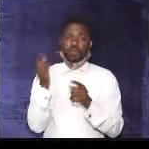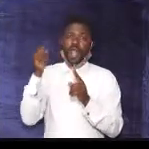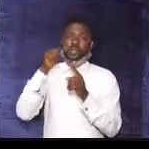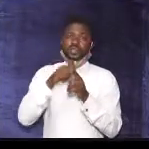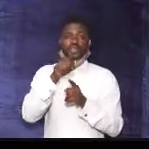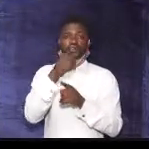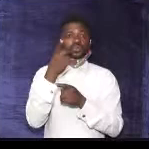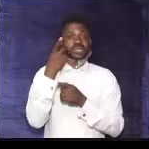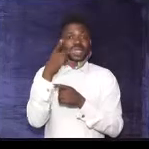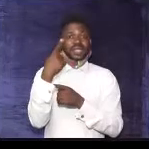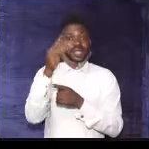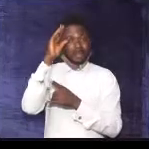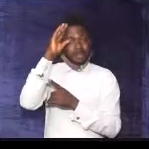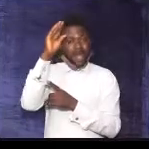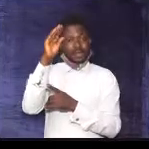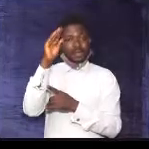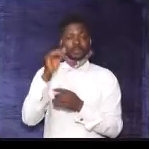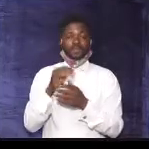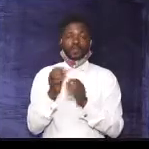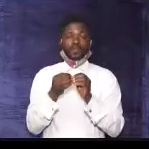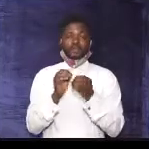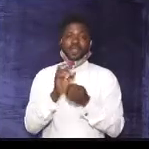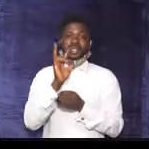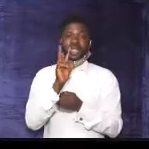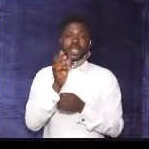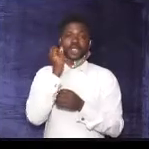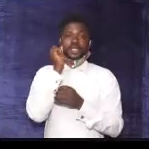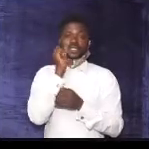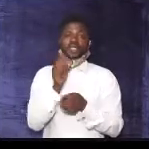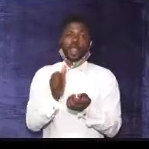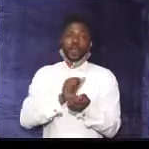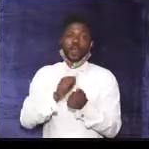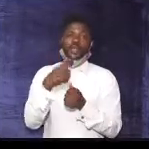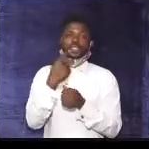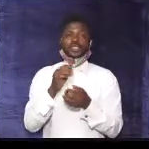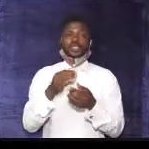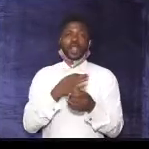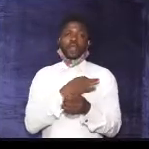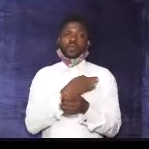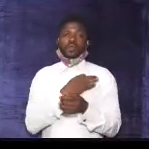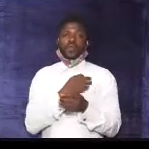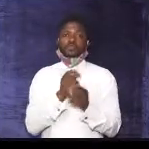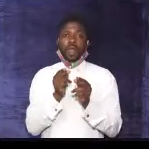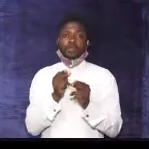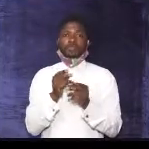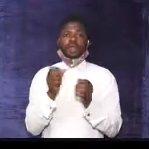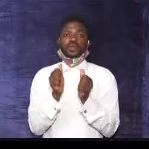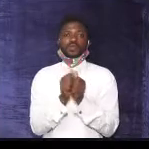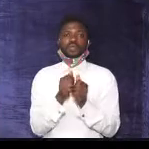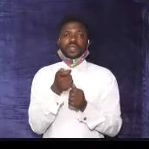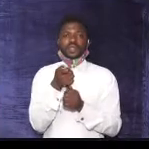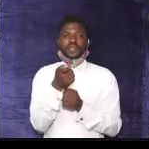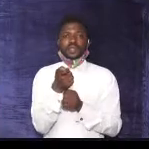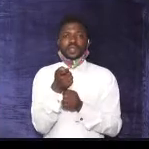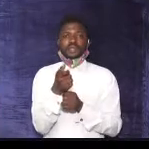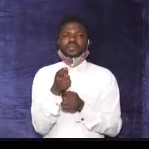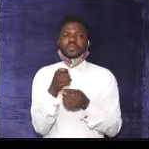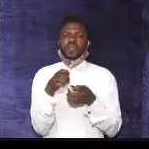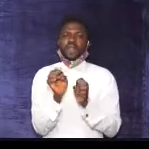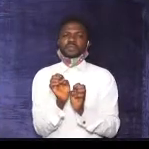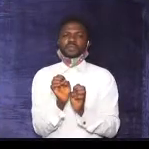come home until you see the man. 3. She washed the clothes hurriedly